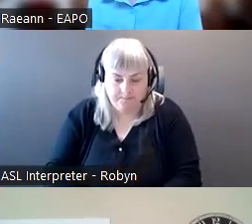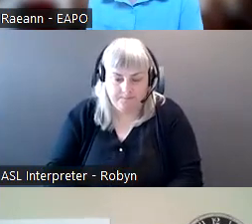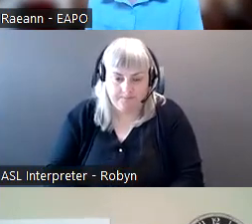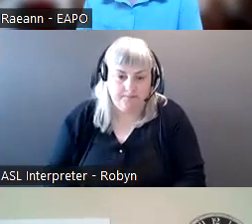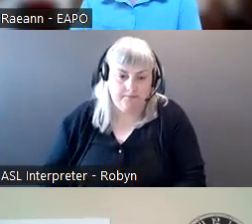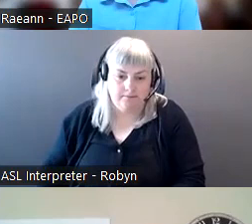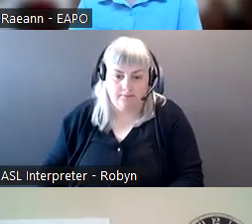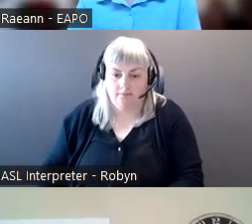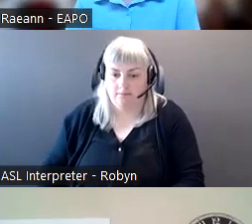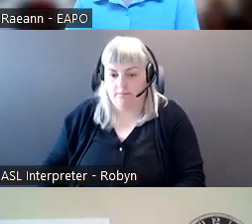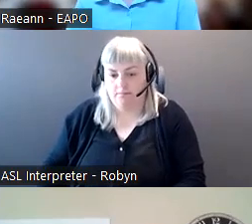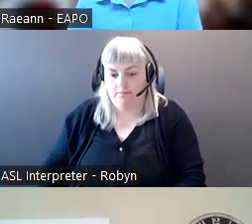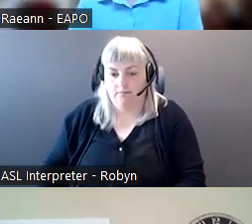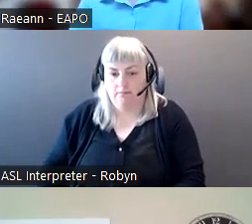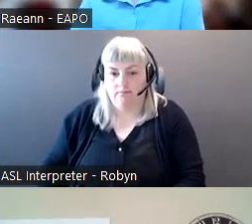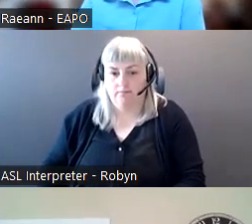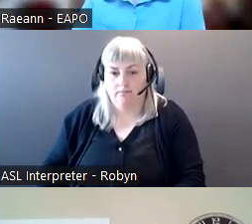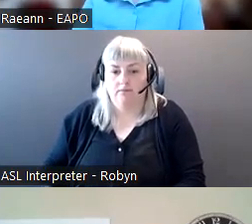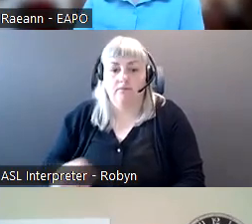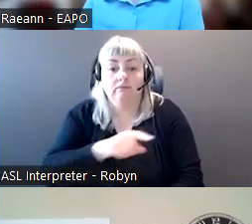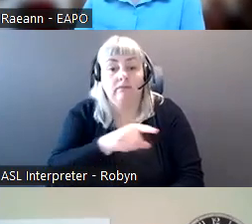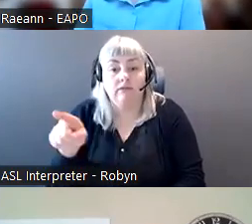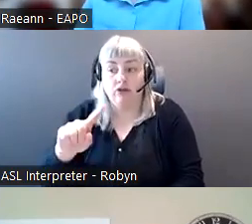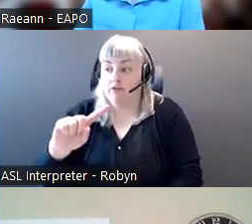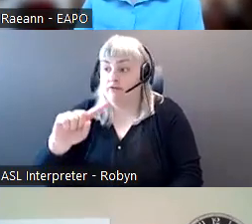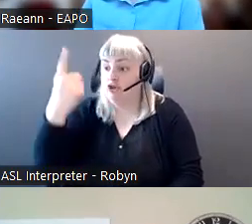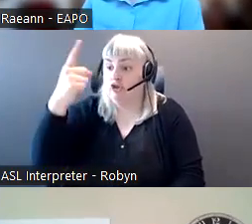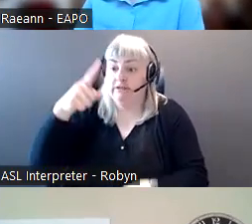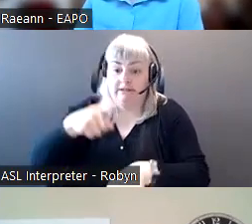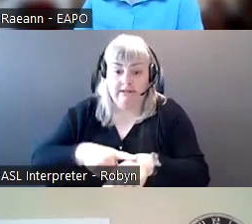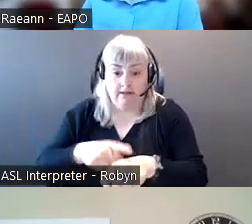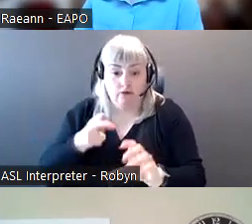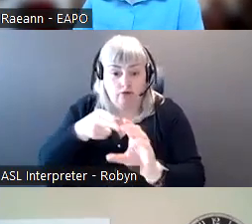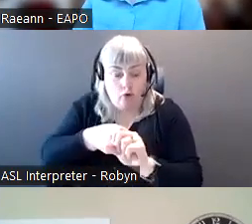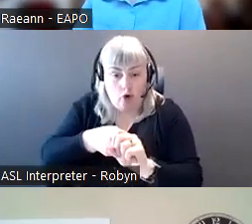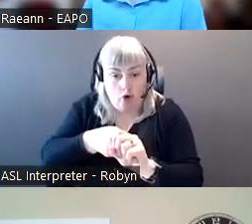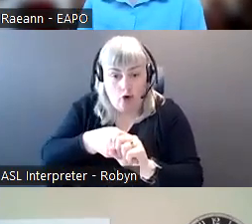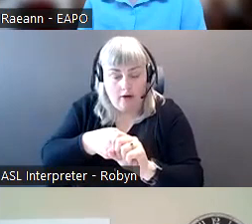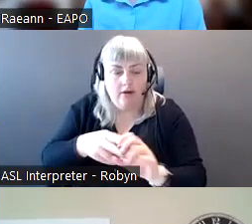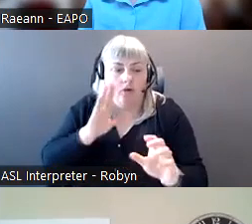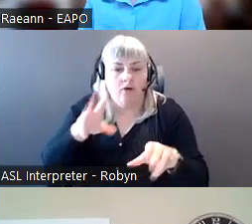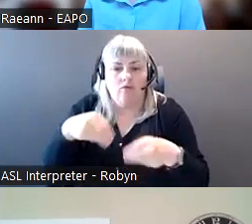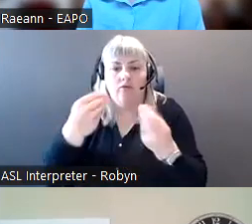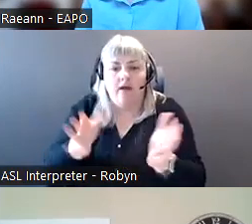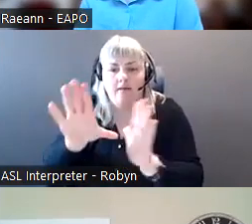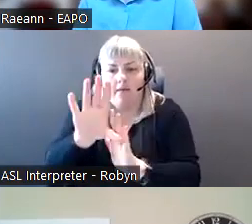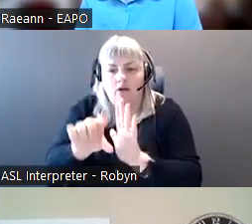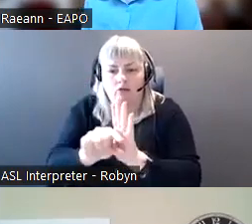For those who haven't joined our webinars, if maybe this is your first time, we just want to give a little bit of background about who we